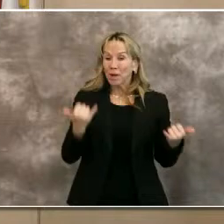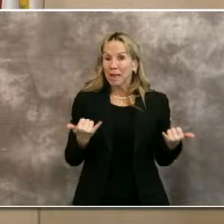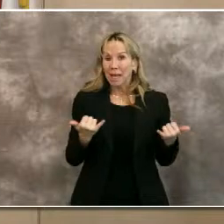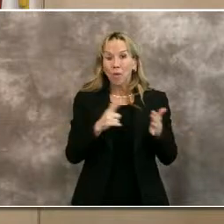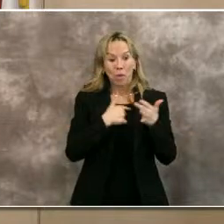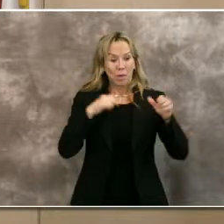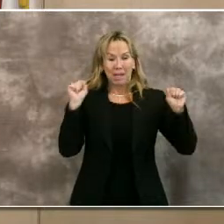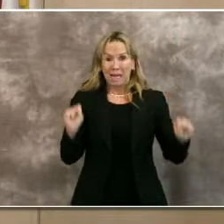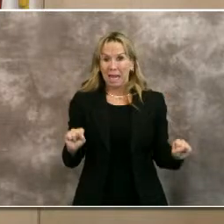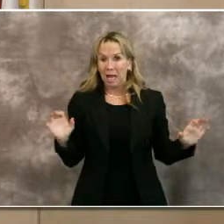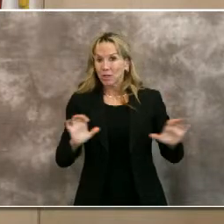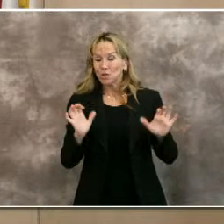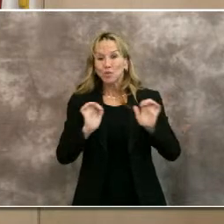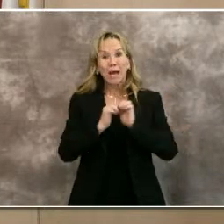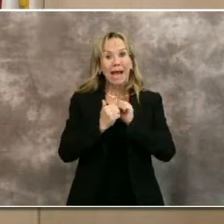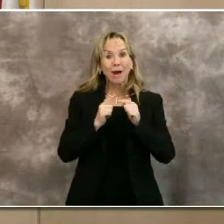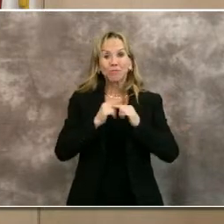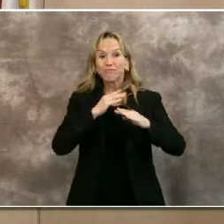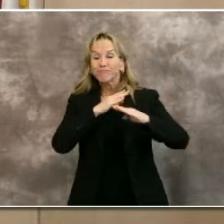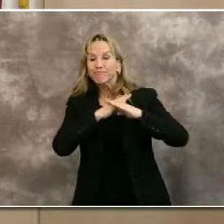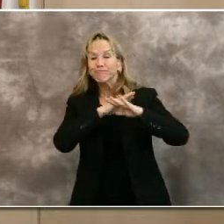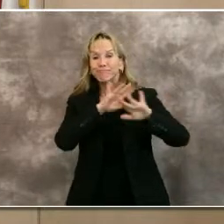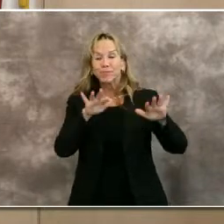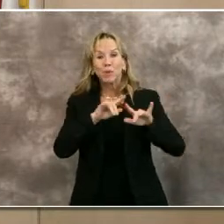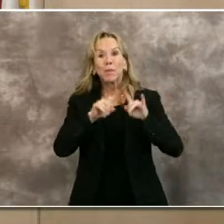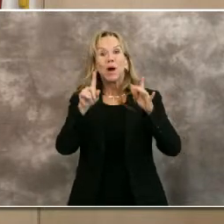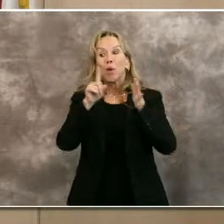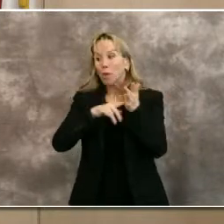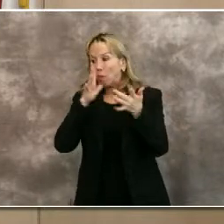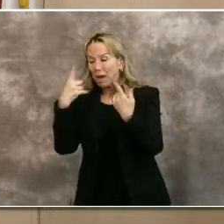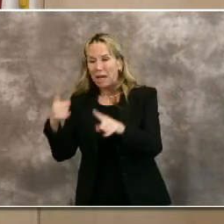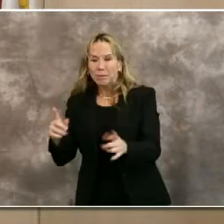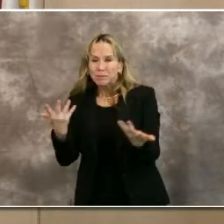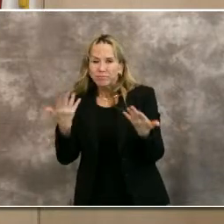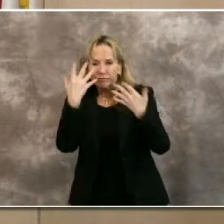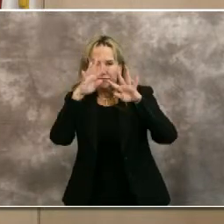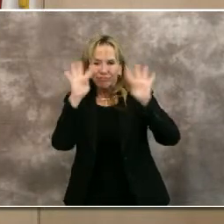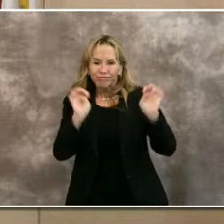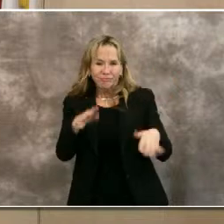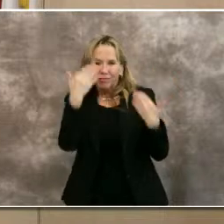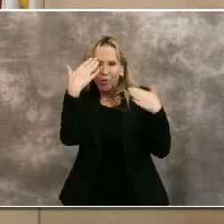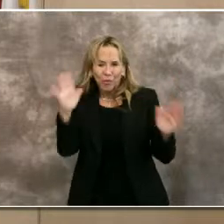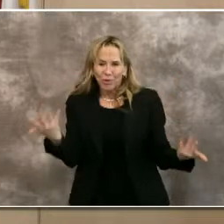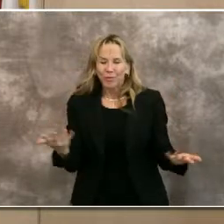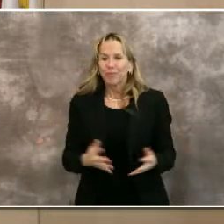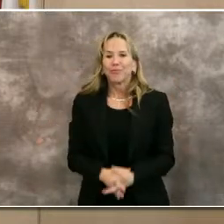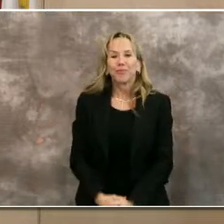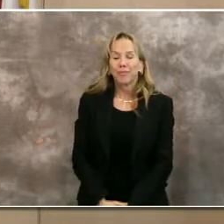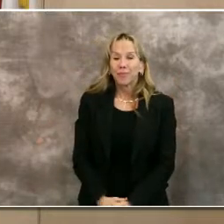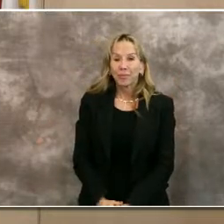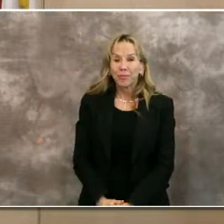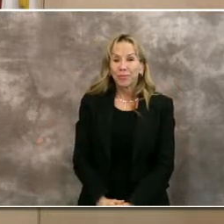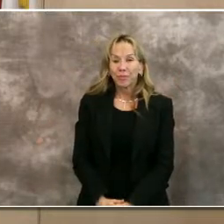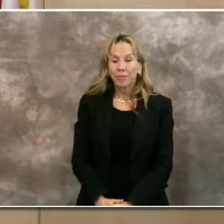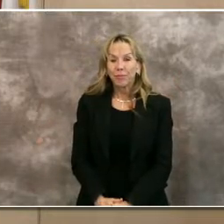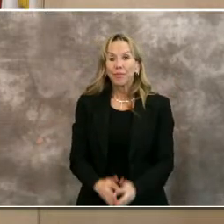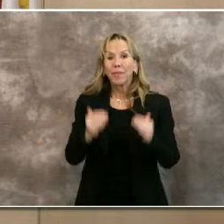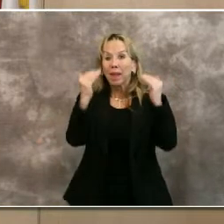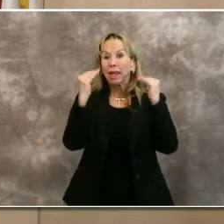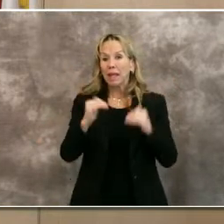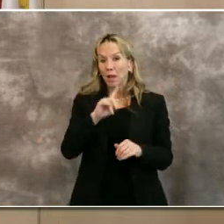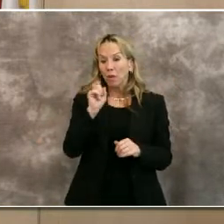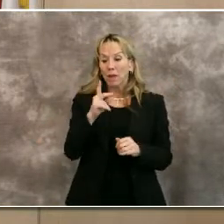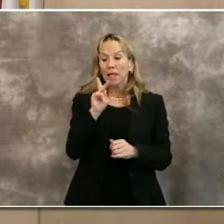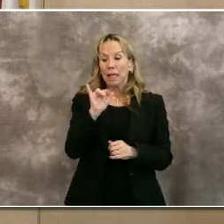can do, but in terms of what's actually going to happen, we just don't know. Thank you. Great. And this next question is from Kim Miller